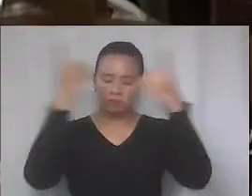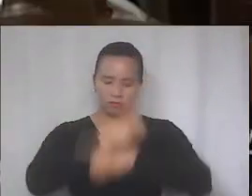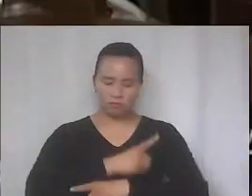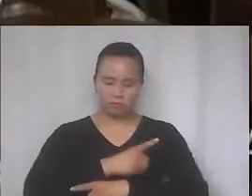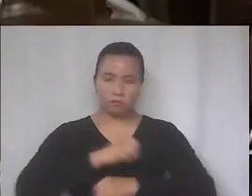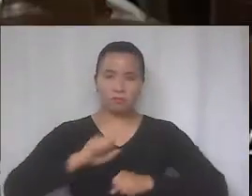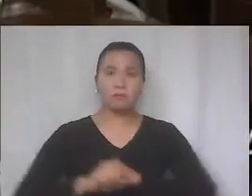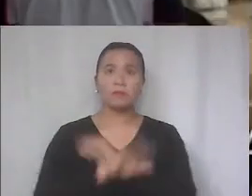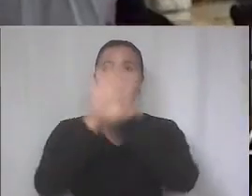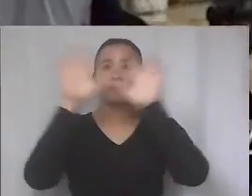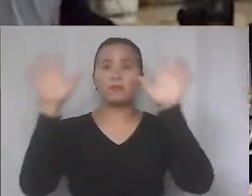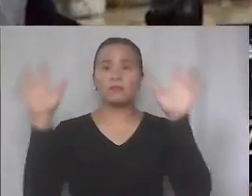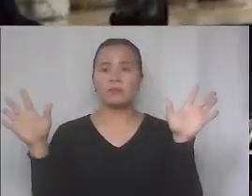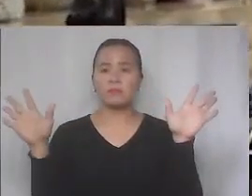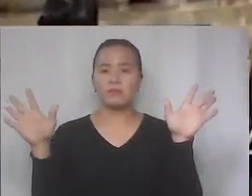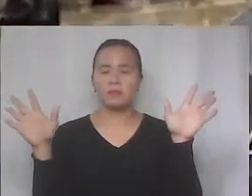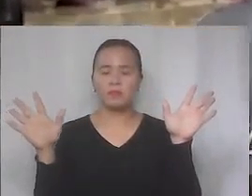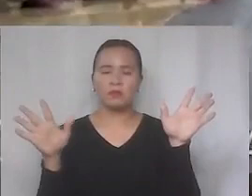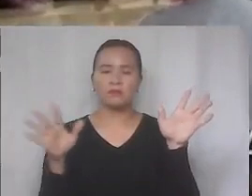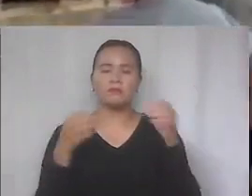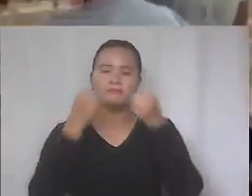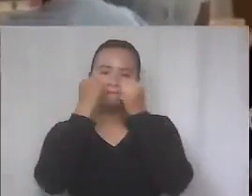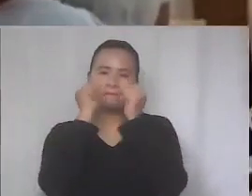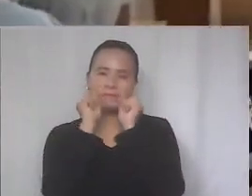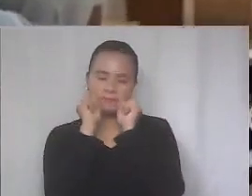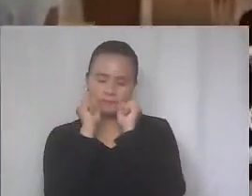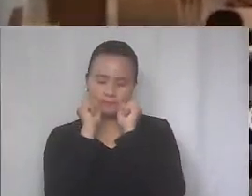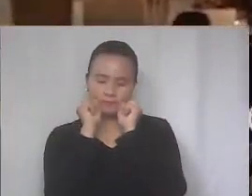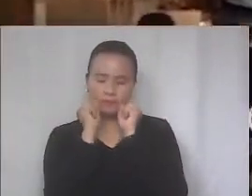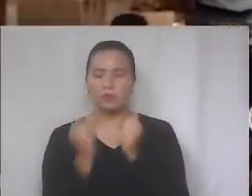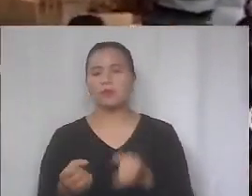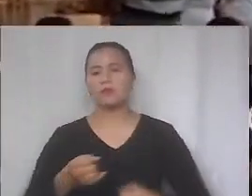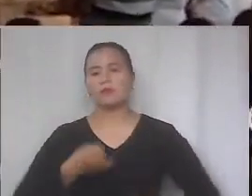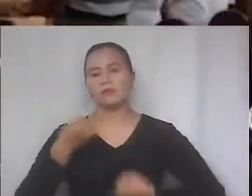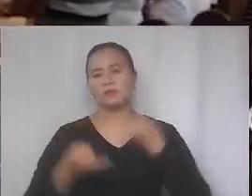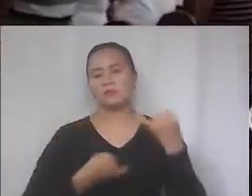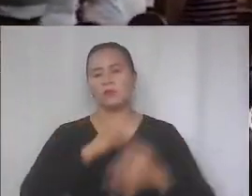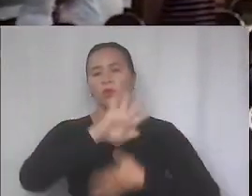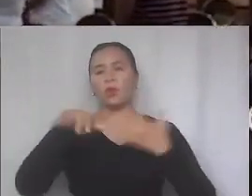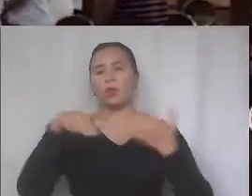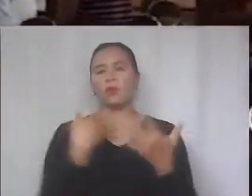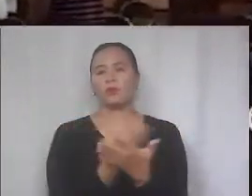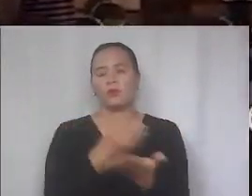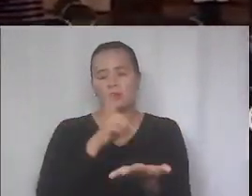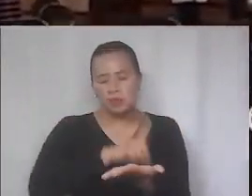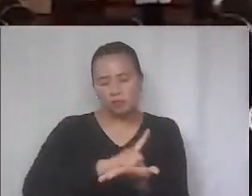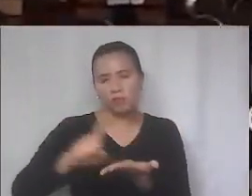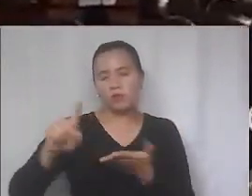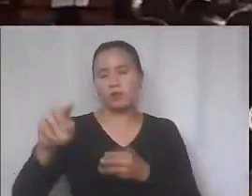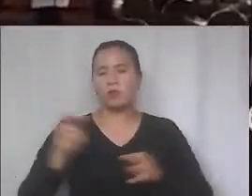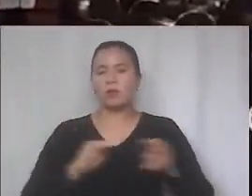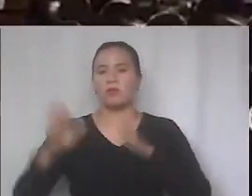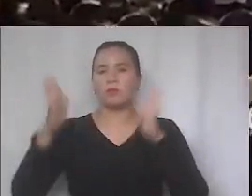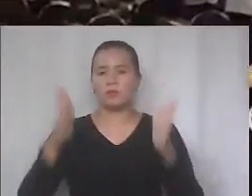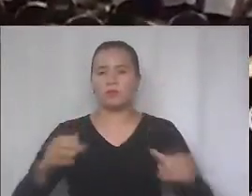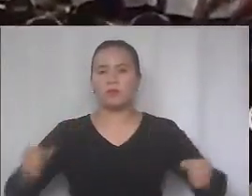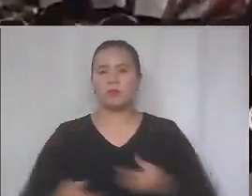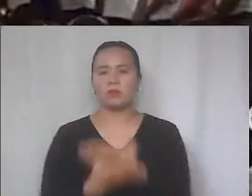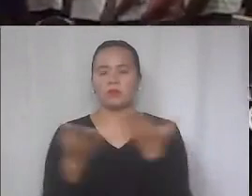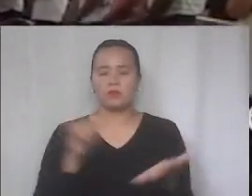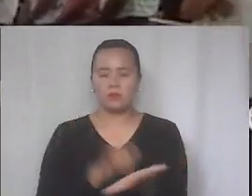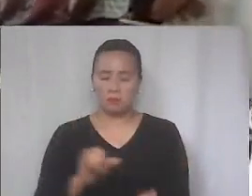And where there is sadness, joy. O Divine Master, grant that I may not so